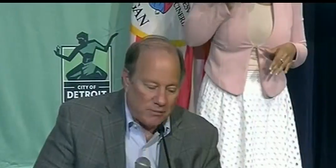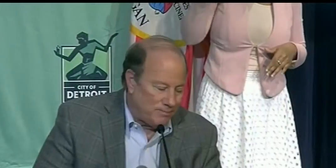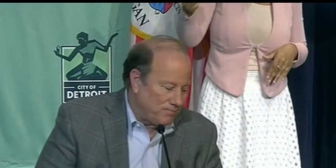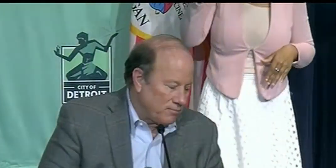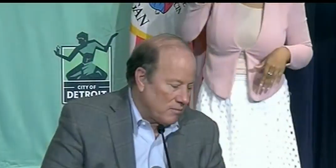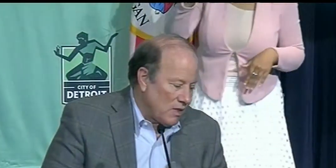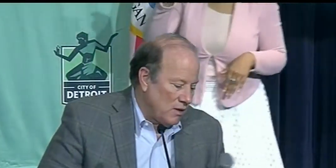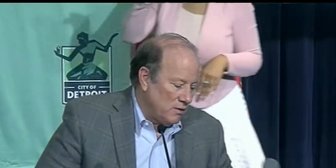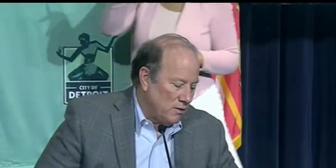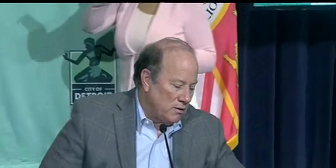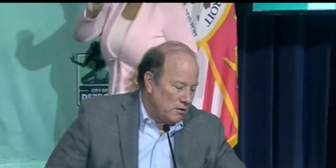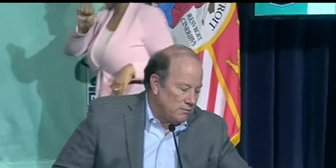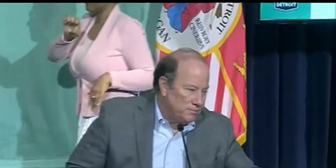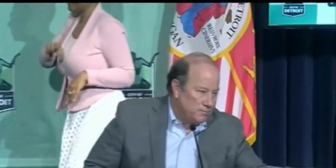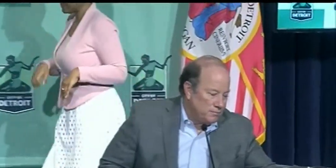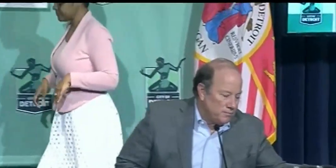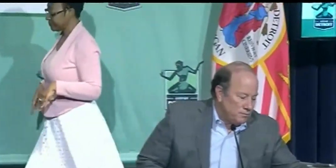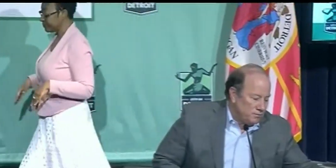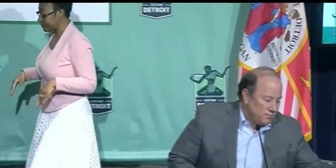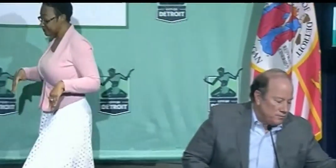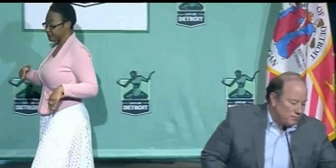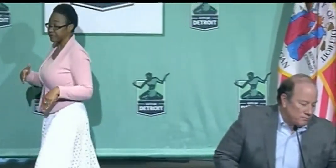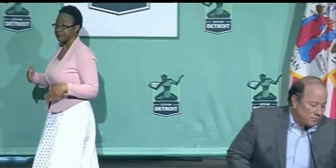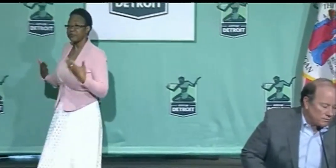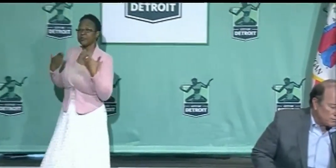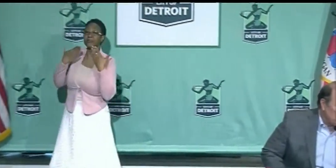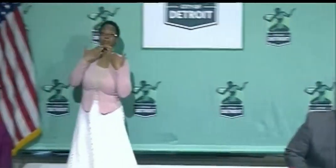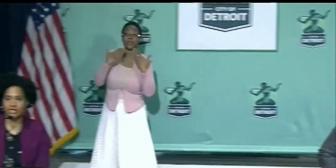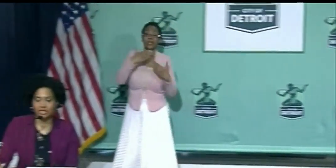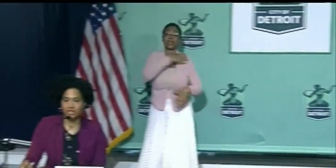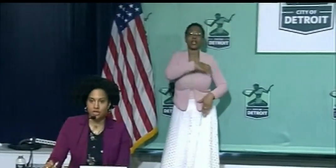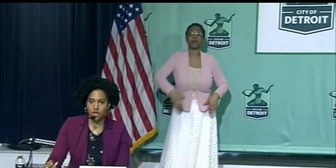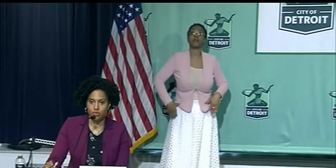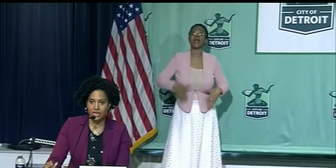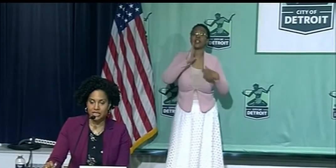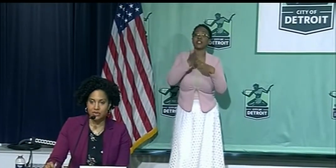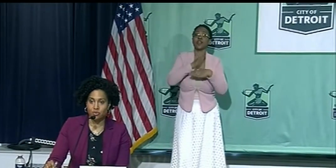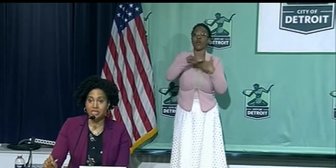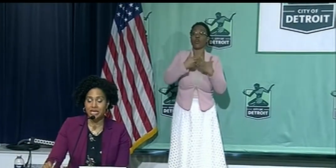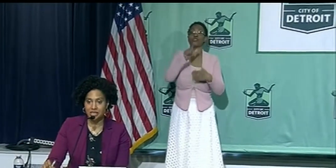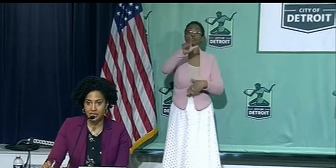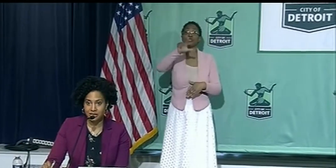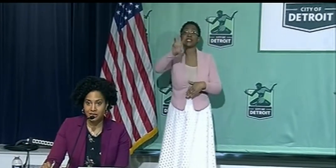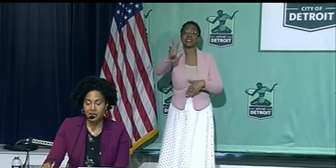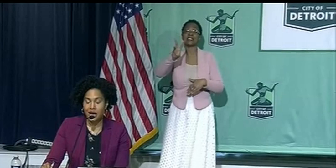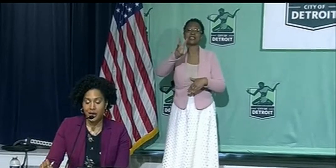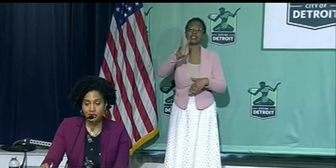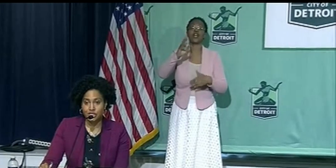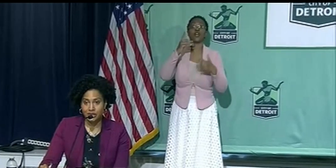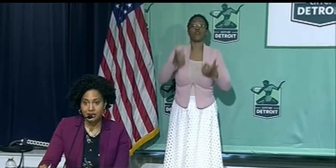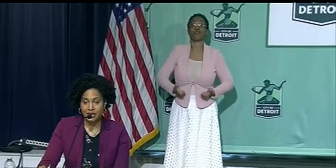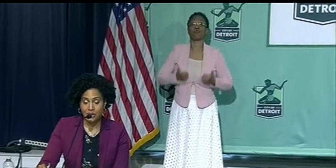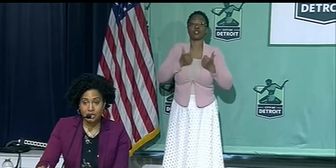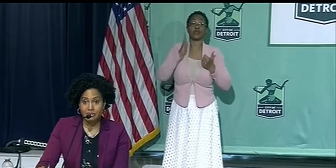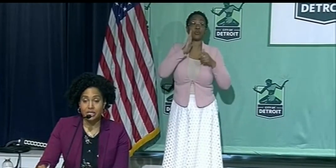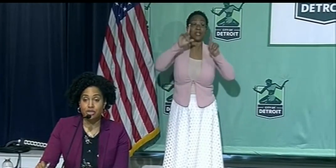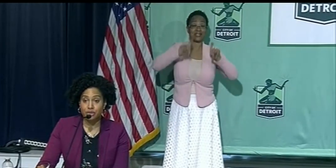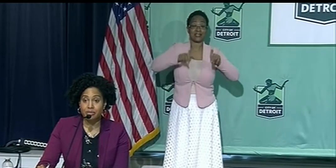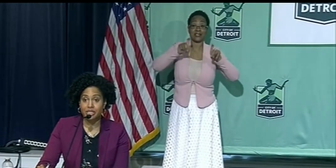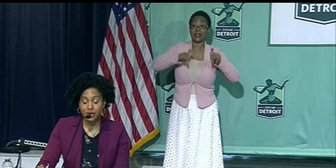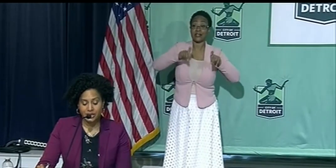Fair. Thank you, Mayor. So last week I shared that all 26 nursing home residents will be tested. I also shared that I was